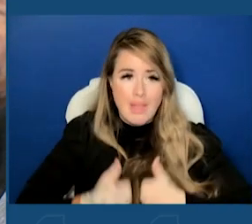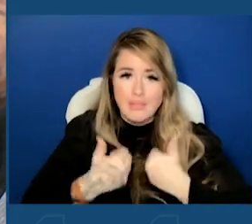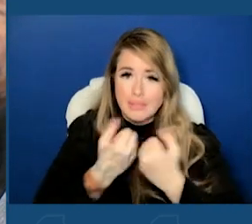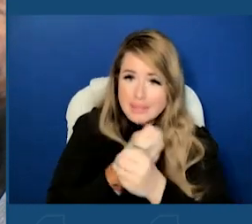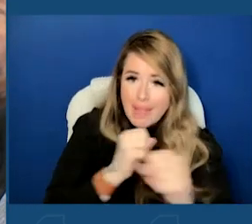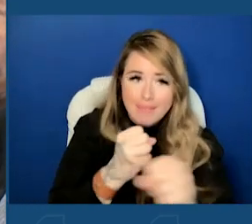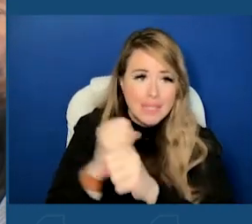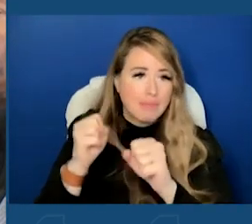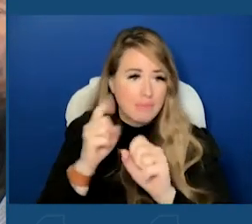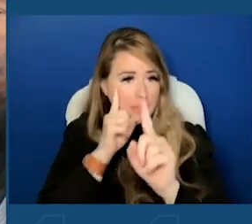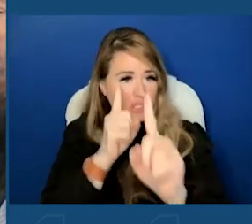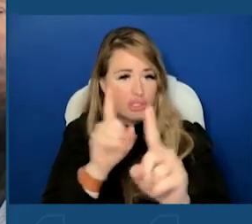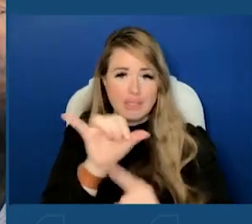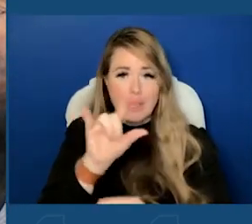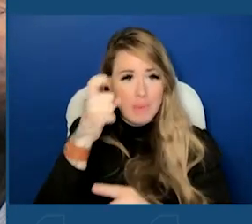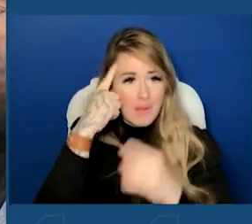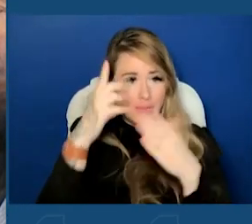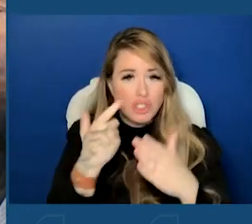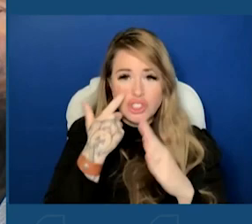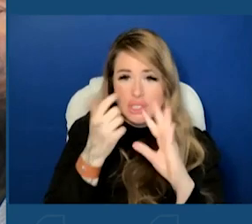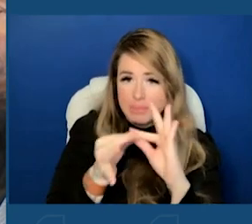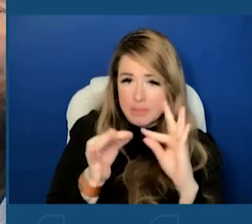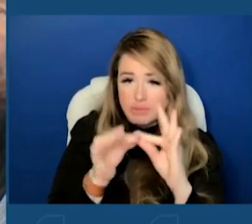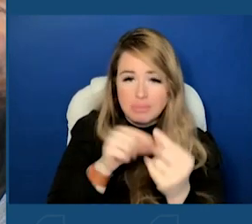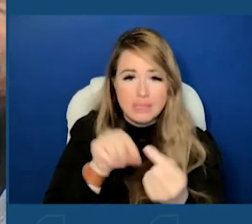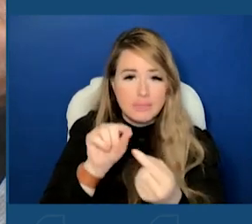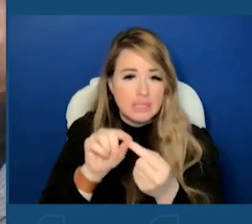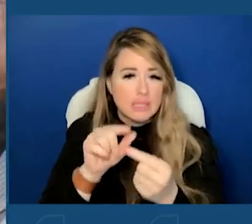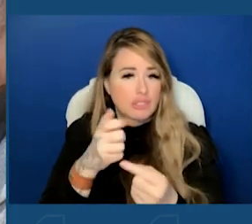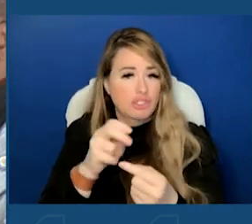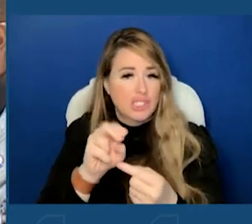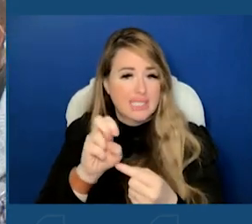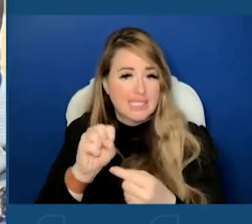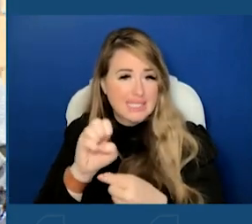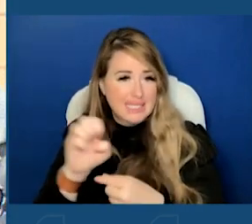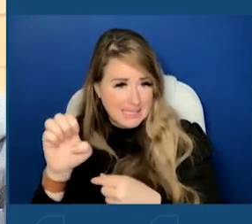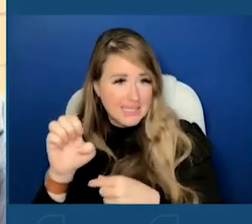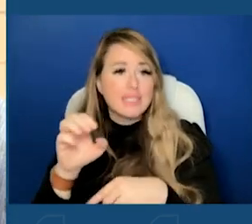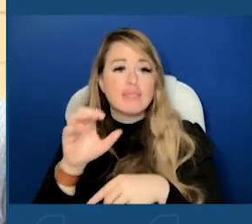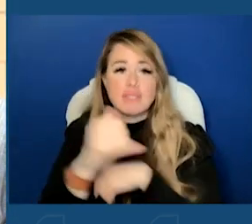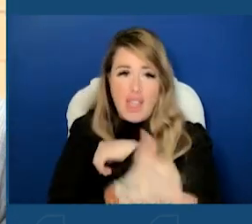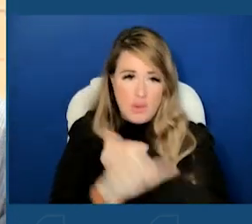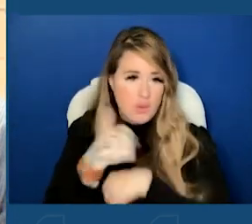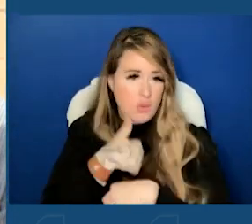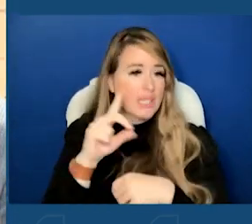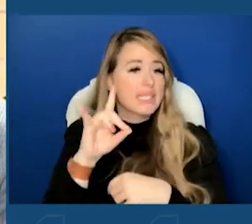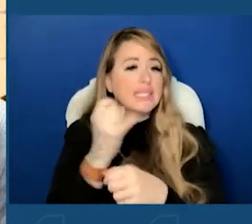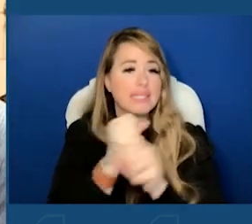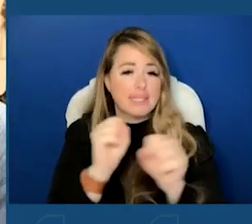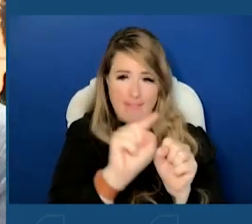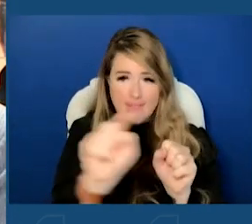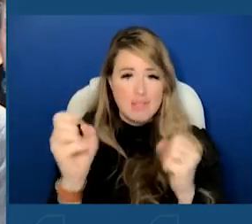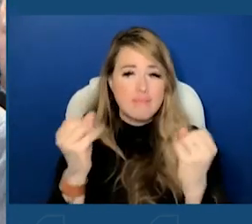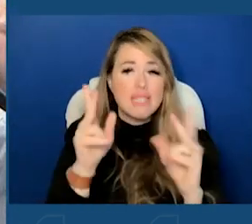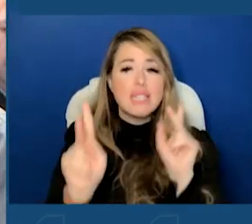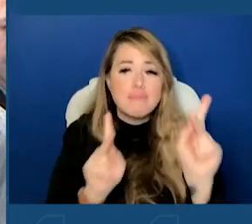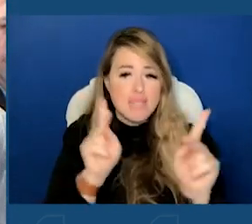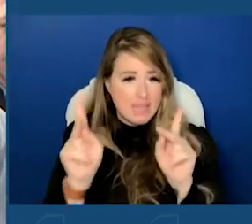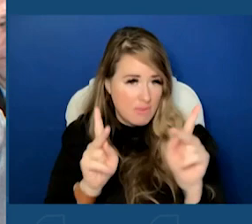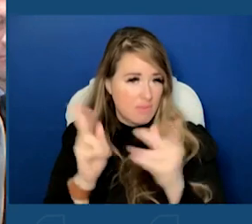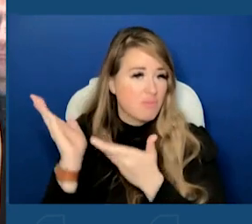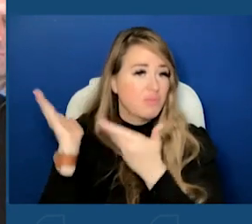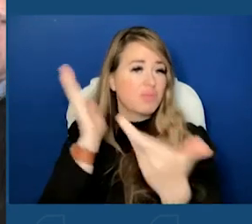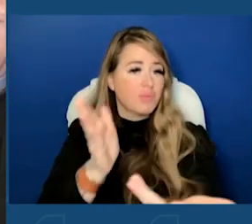governor mentioned, particularly in Genesee County, we were able to make a lot of rescues from those cars and get people to warming